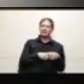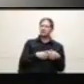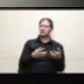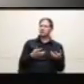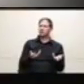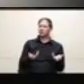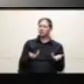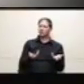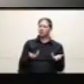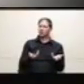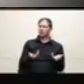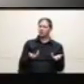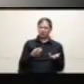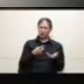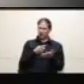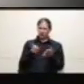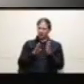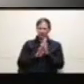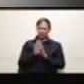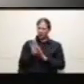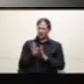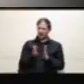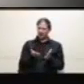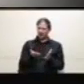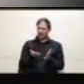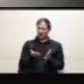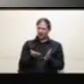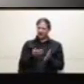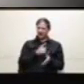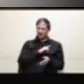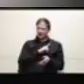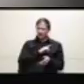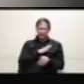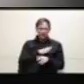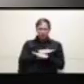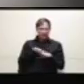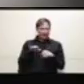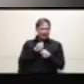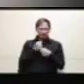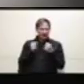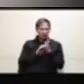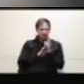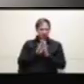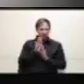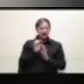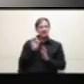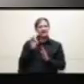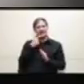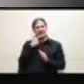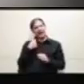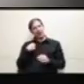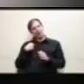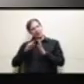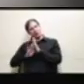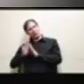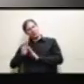So from where you are sitting, you are not improving. That's why you won't improve if you're calling improving if you are not